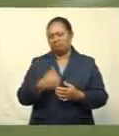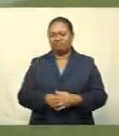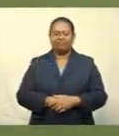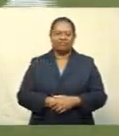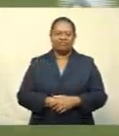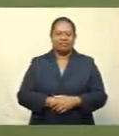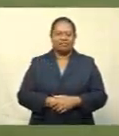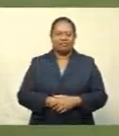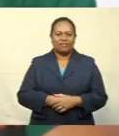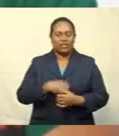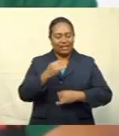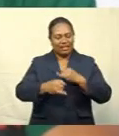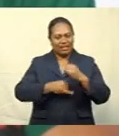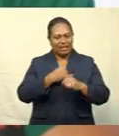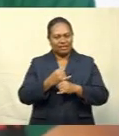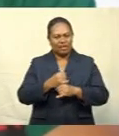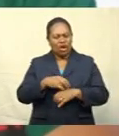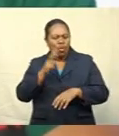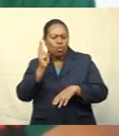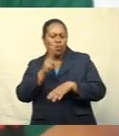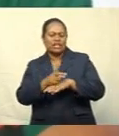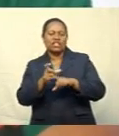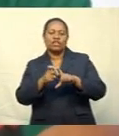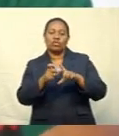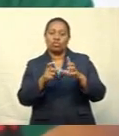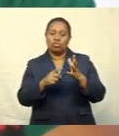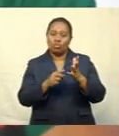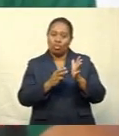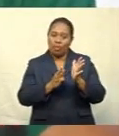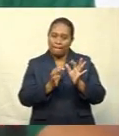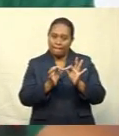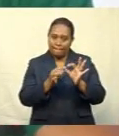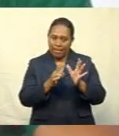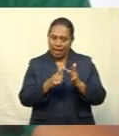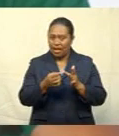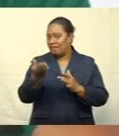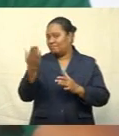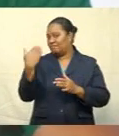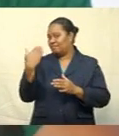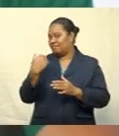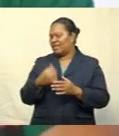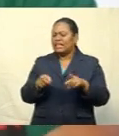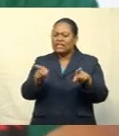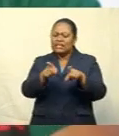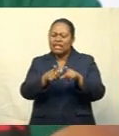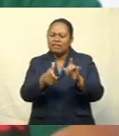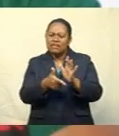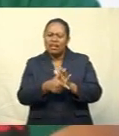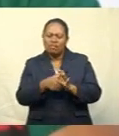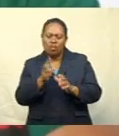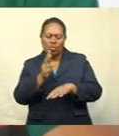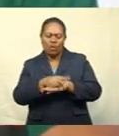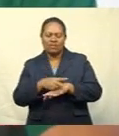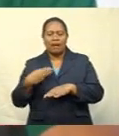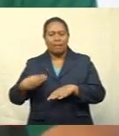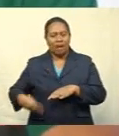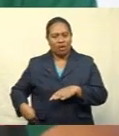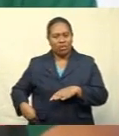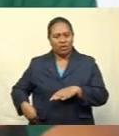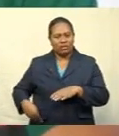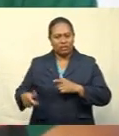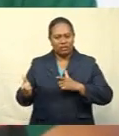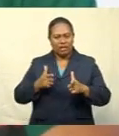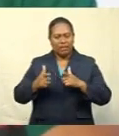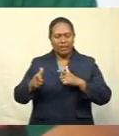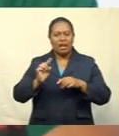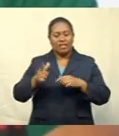watching the Dubai Sevens last week and same time watching the Mari Sevens after that, I believe the level